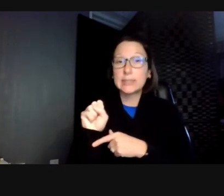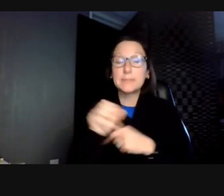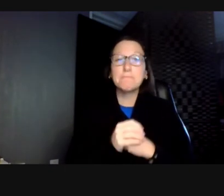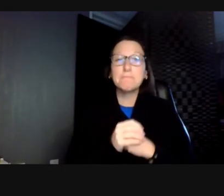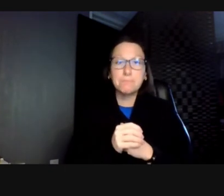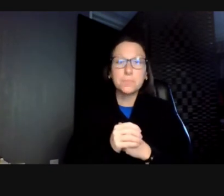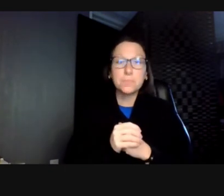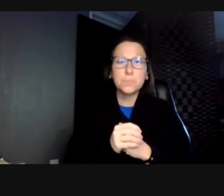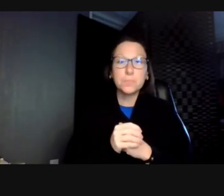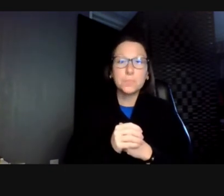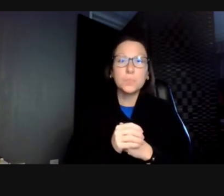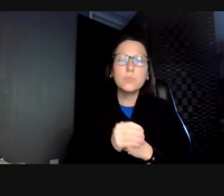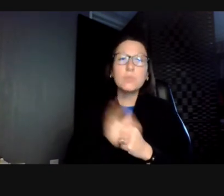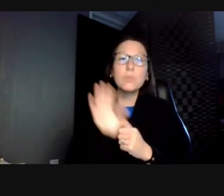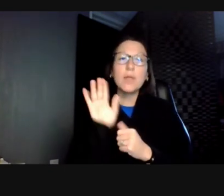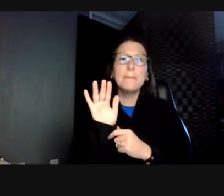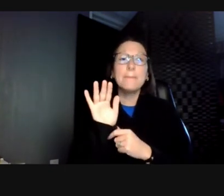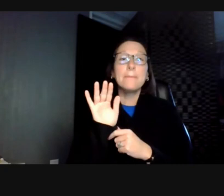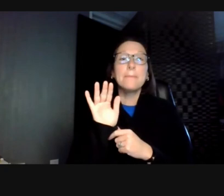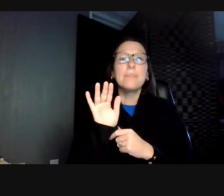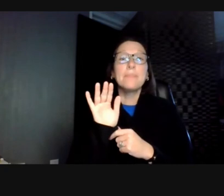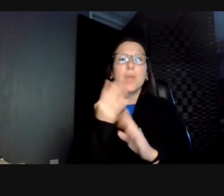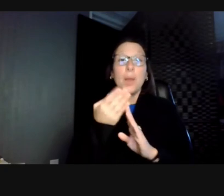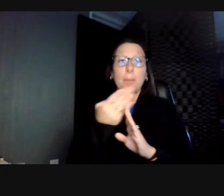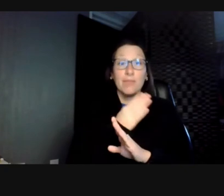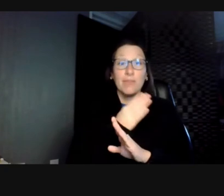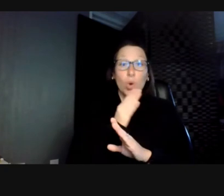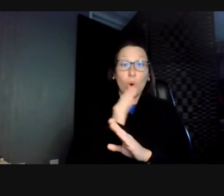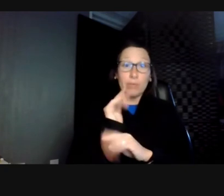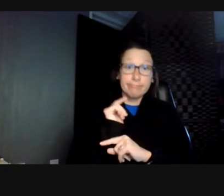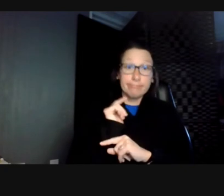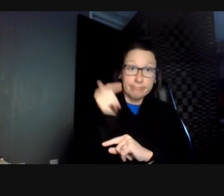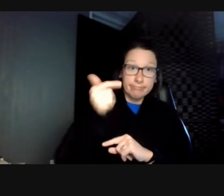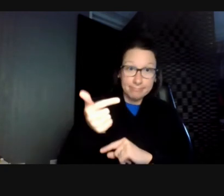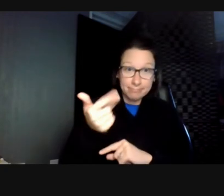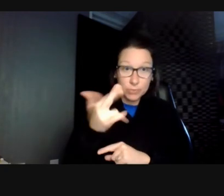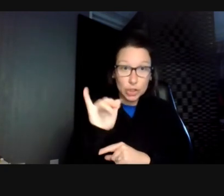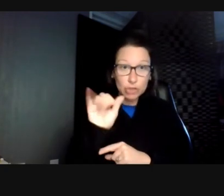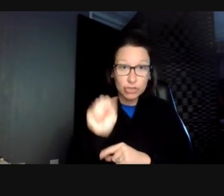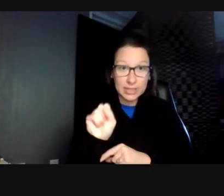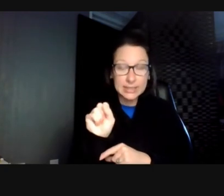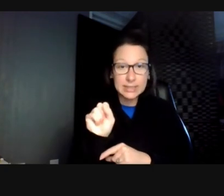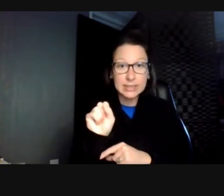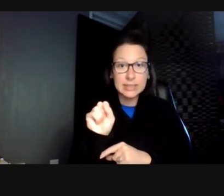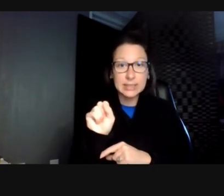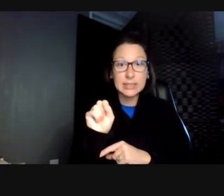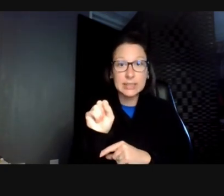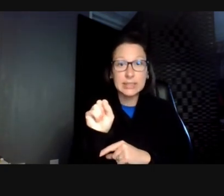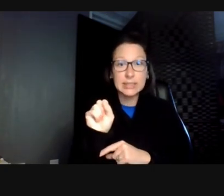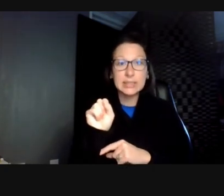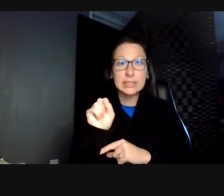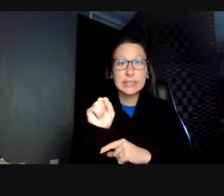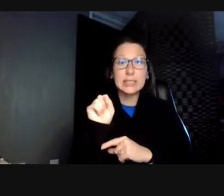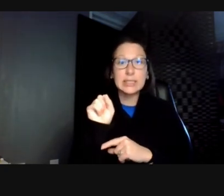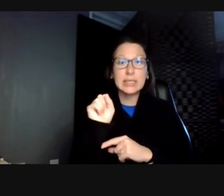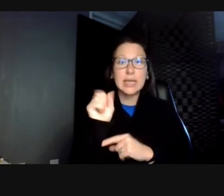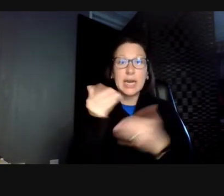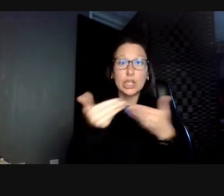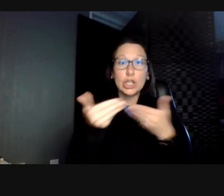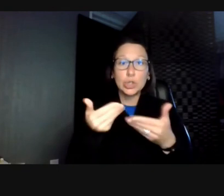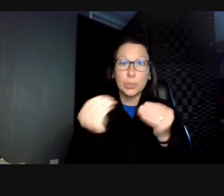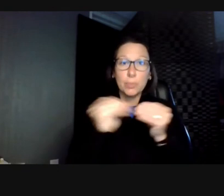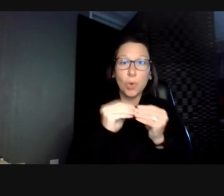year. So before Chris Russell starts talking and introduces himself a little bit more, I just want to